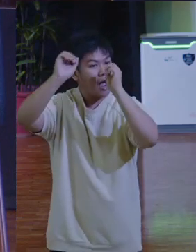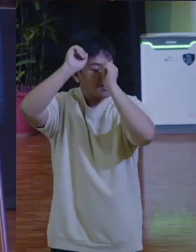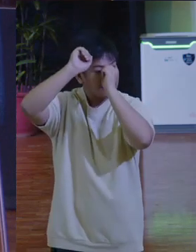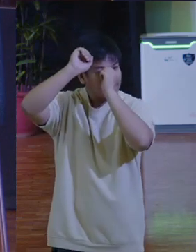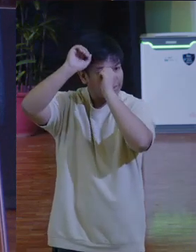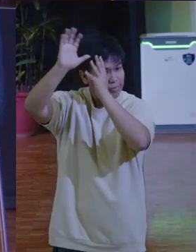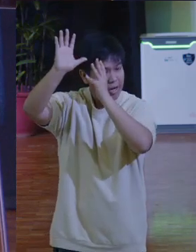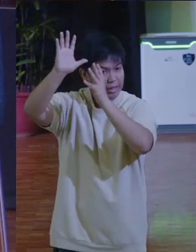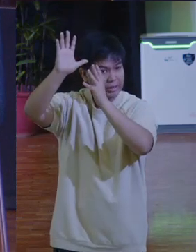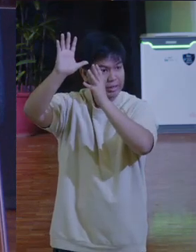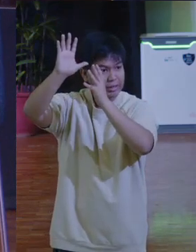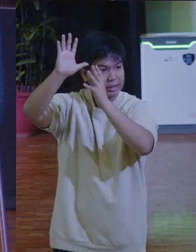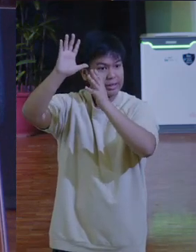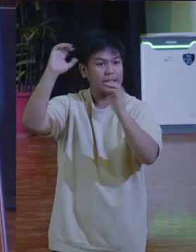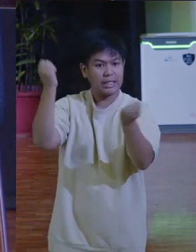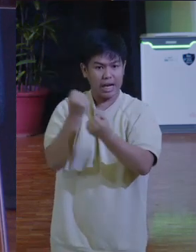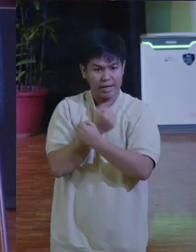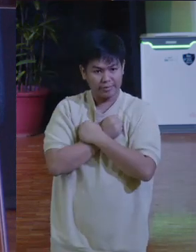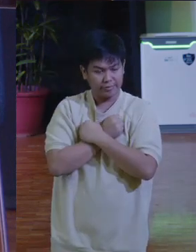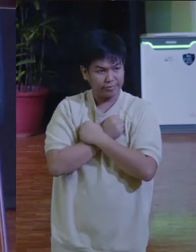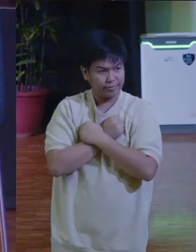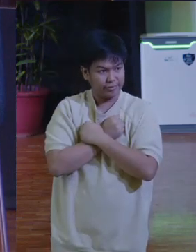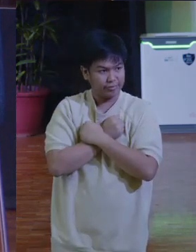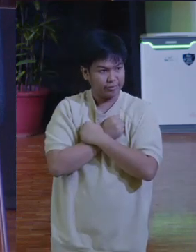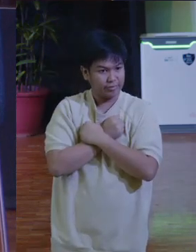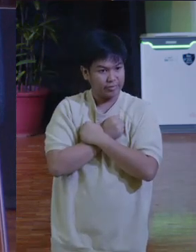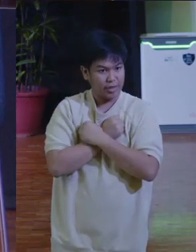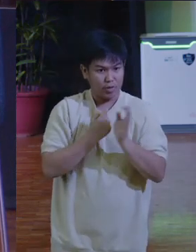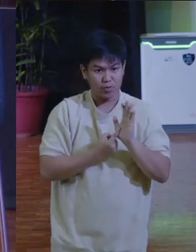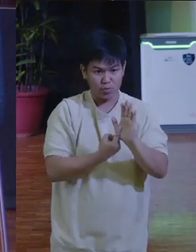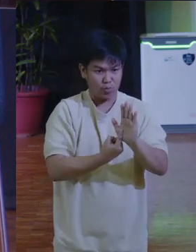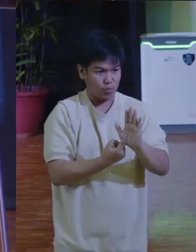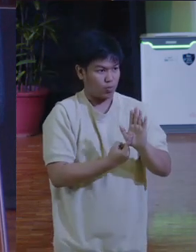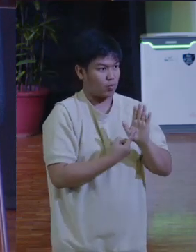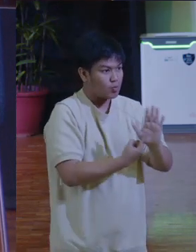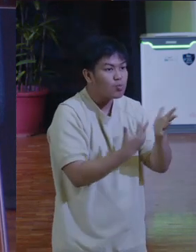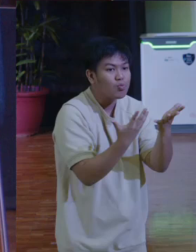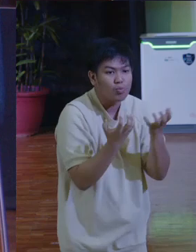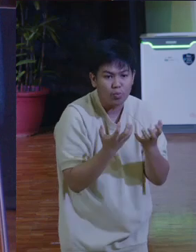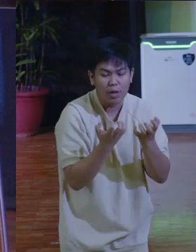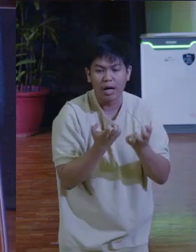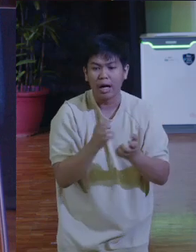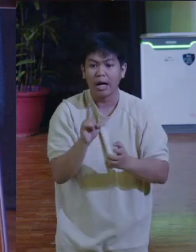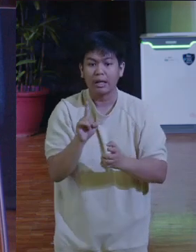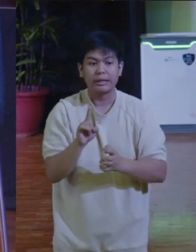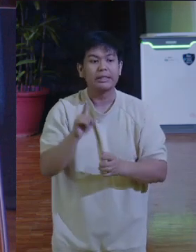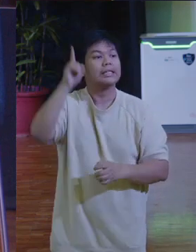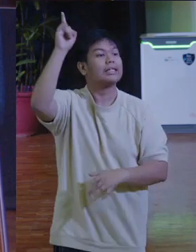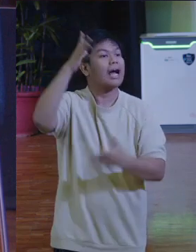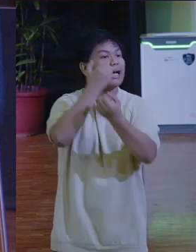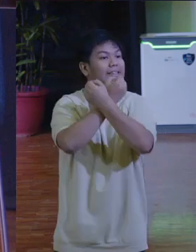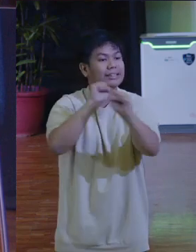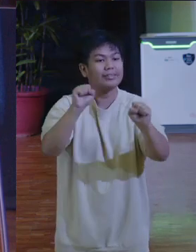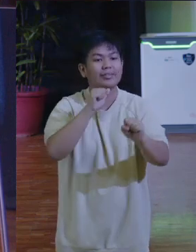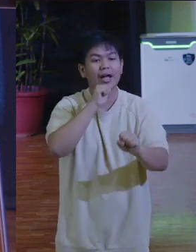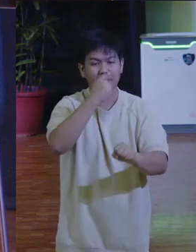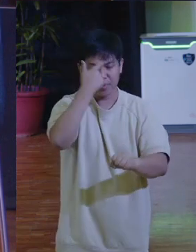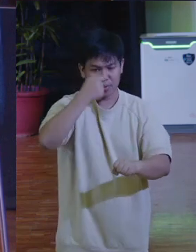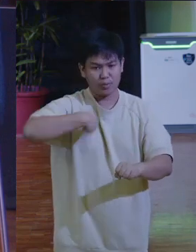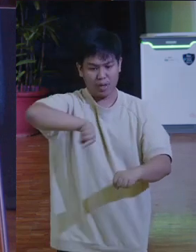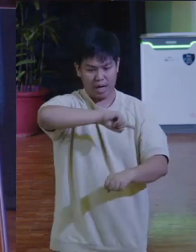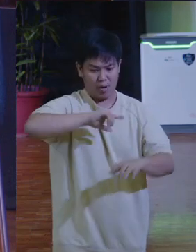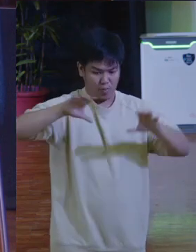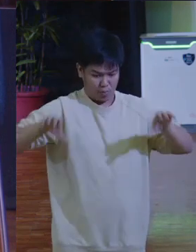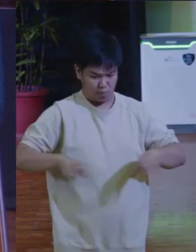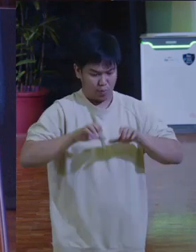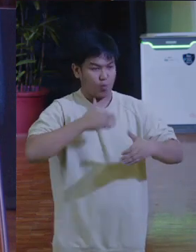our Savior appeared, so si God the Father yon, He saved us not because of works done by